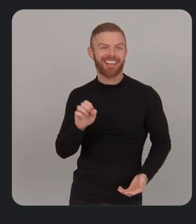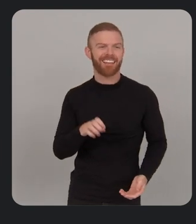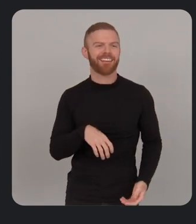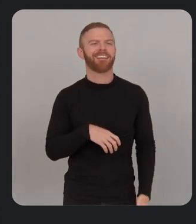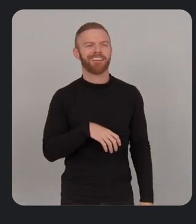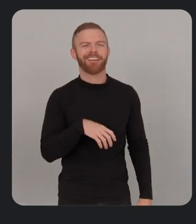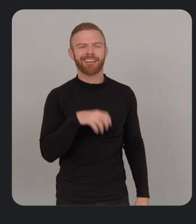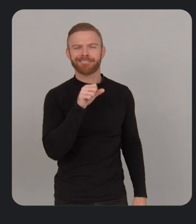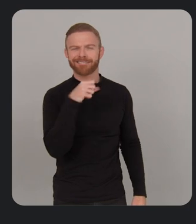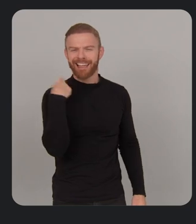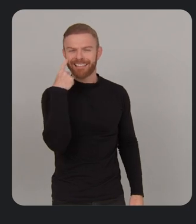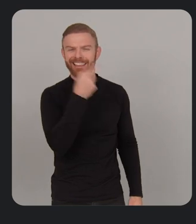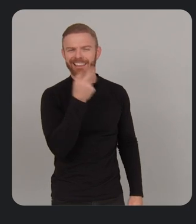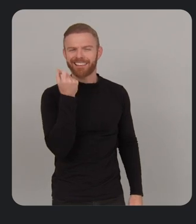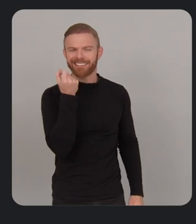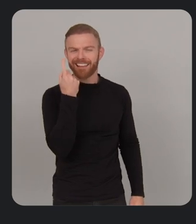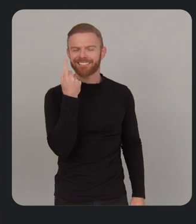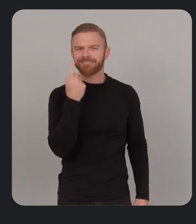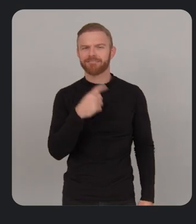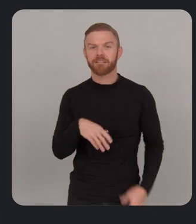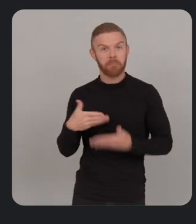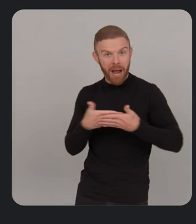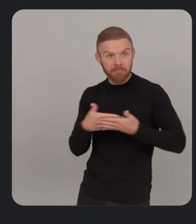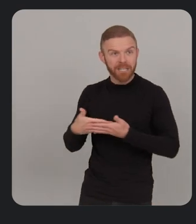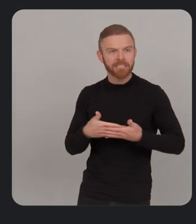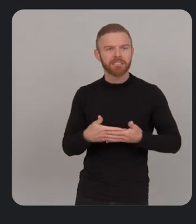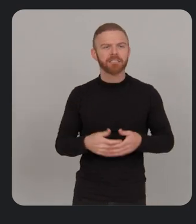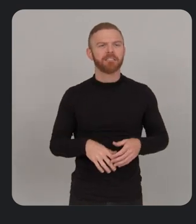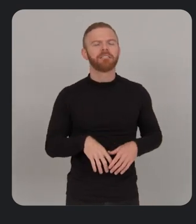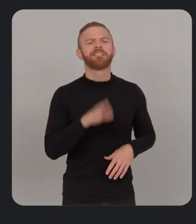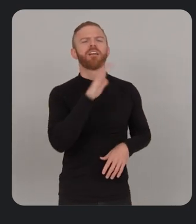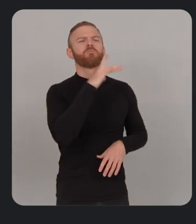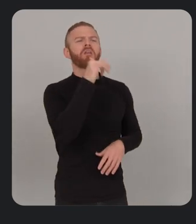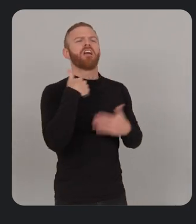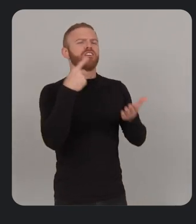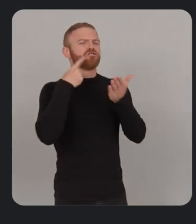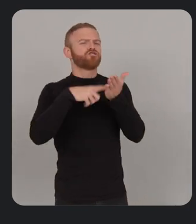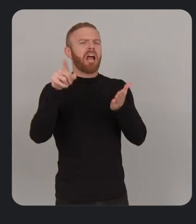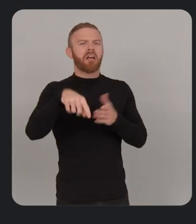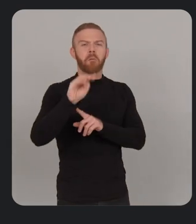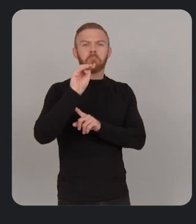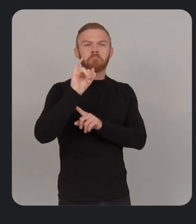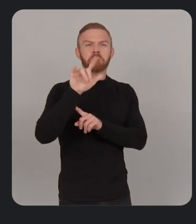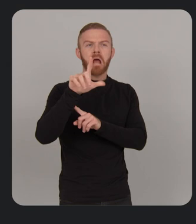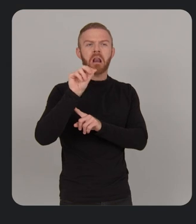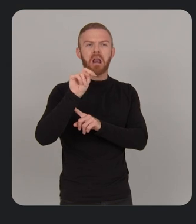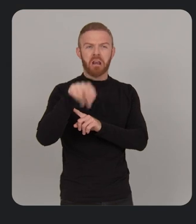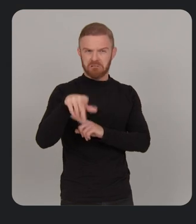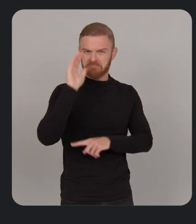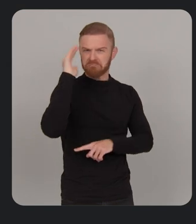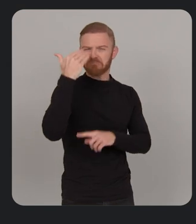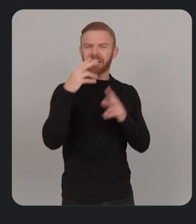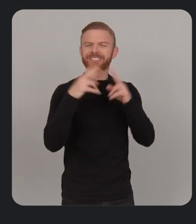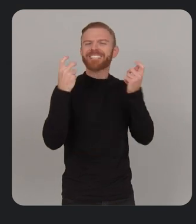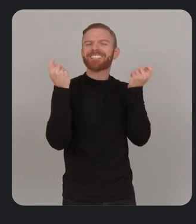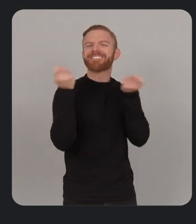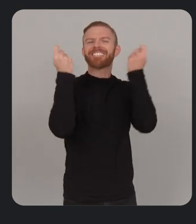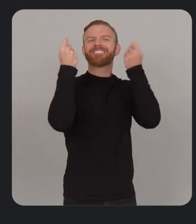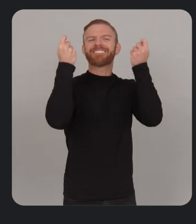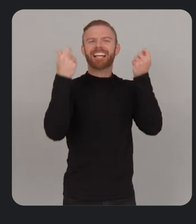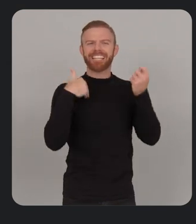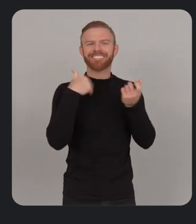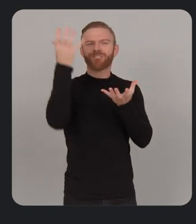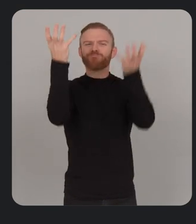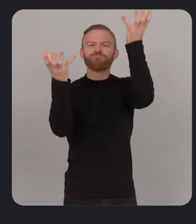reggae. Yeah, think you got the idea. Babies. Well, why don't we check out this place, Milan. And it says, this place is very festive and the hanging